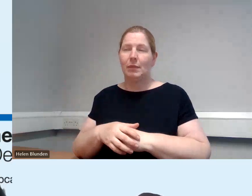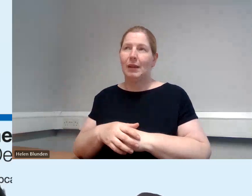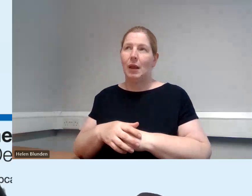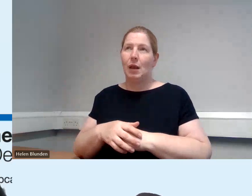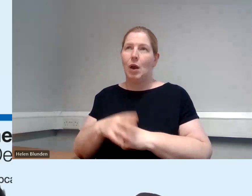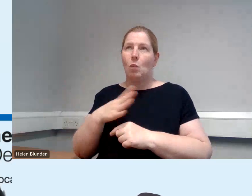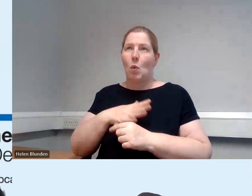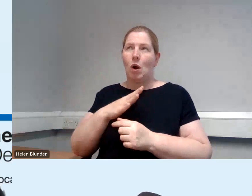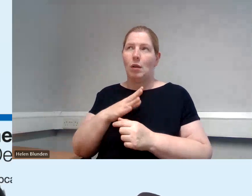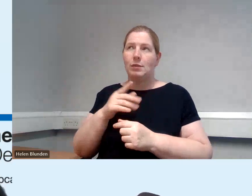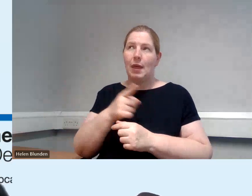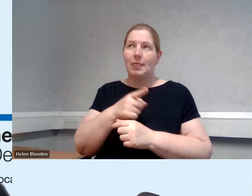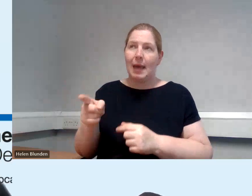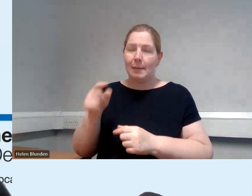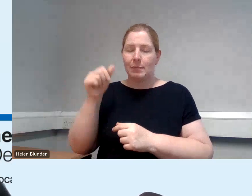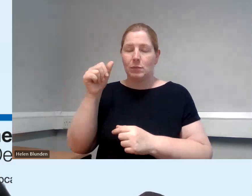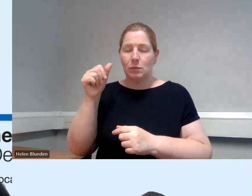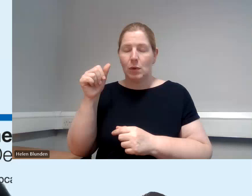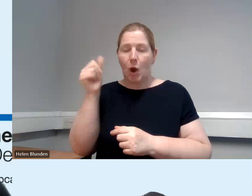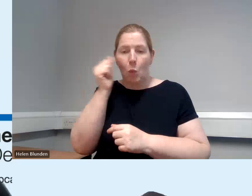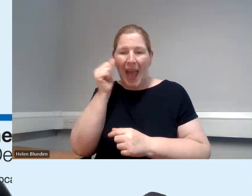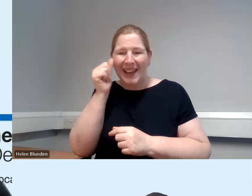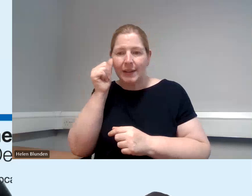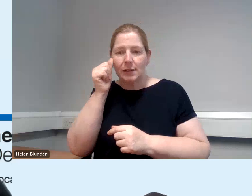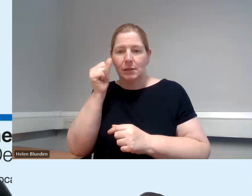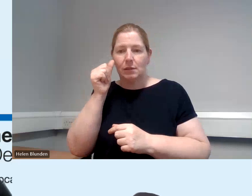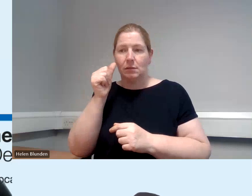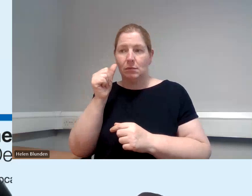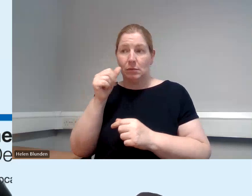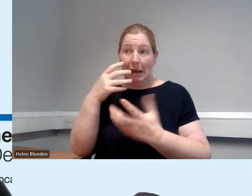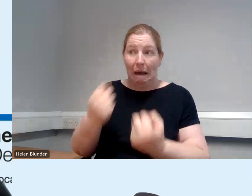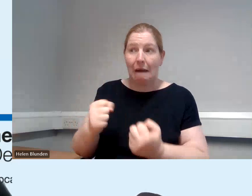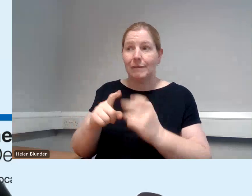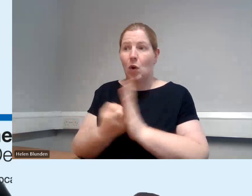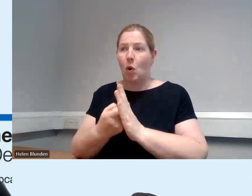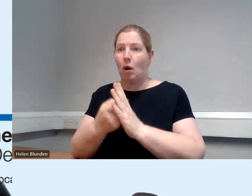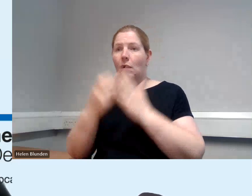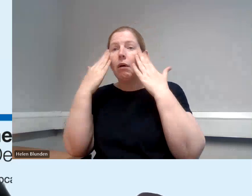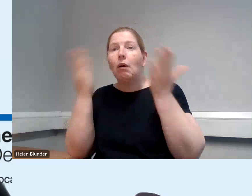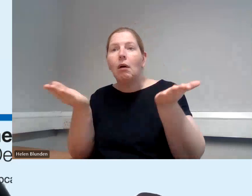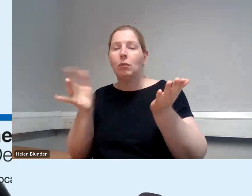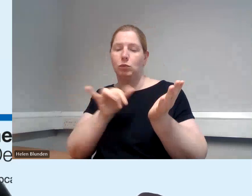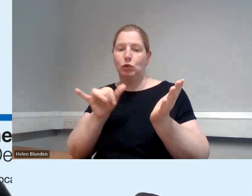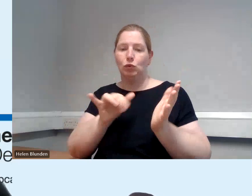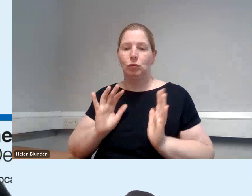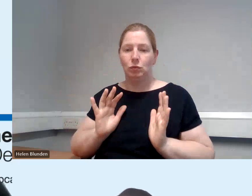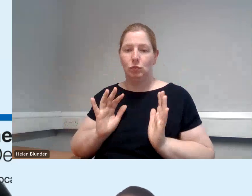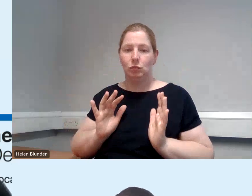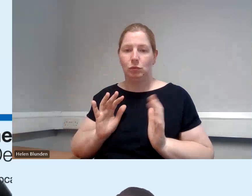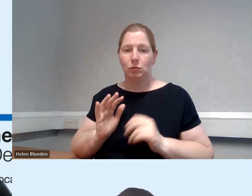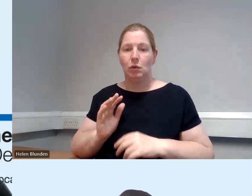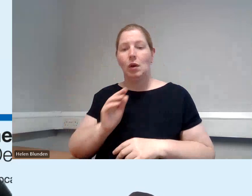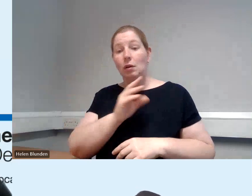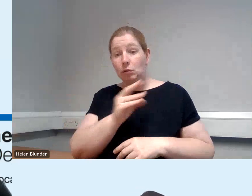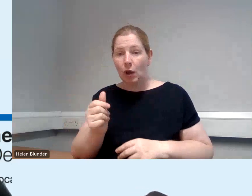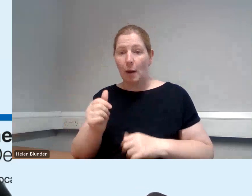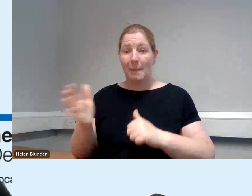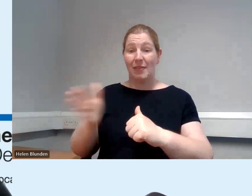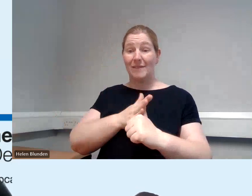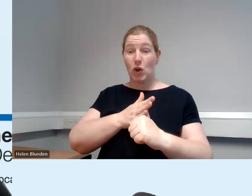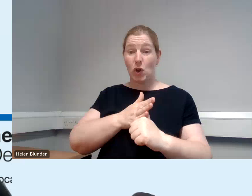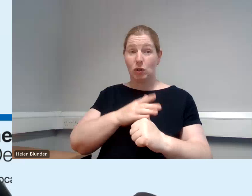awareness of virtual wards is changing. So the first one we did, we got, no, I don't really know about one, but we think it sounds okay and maybe it would be good. And